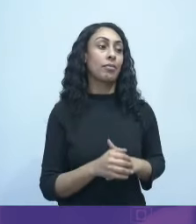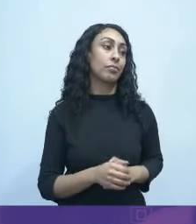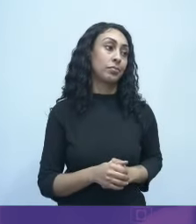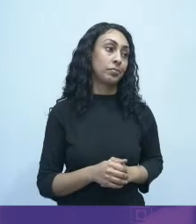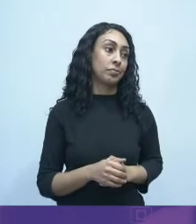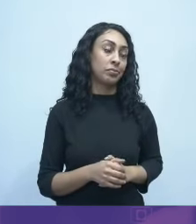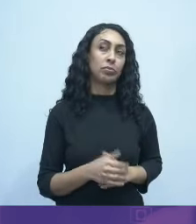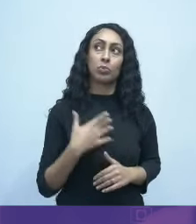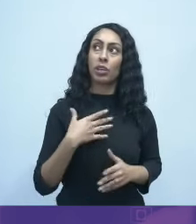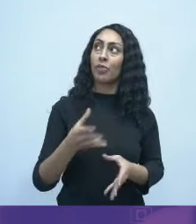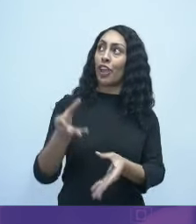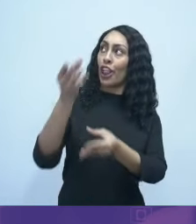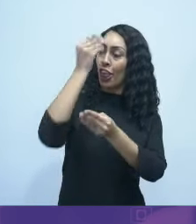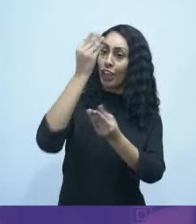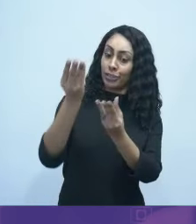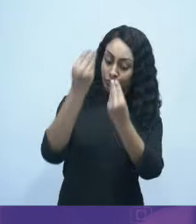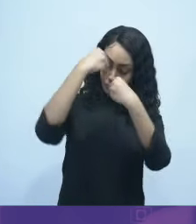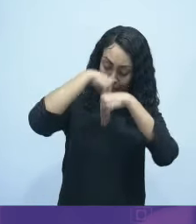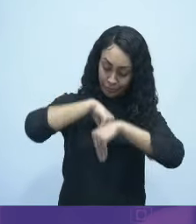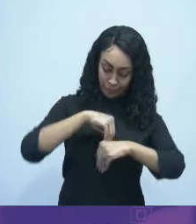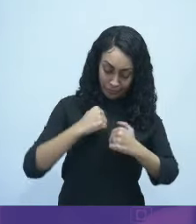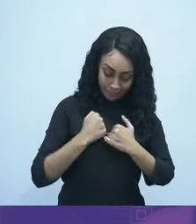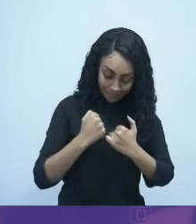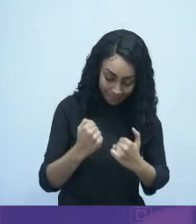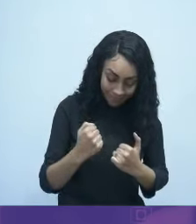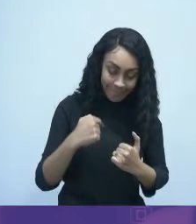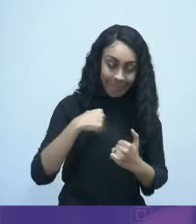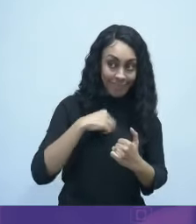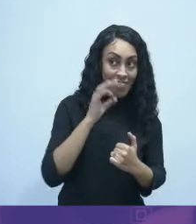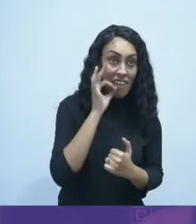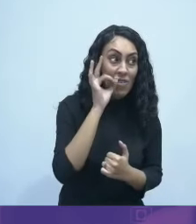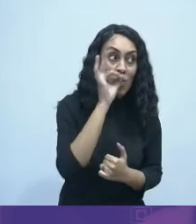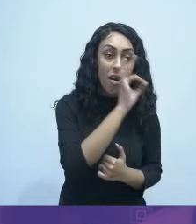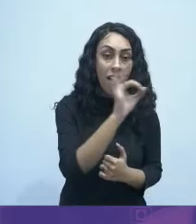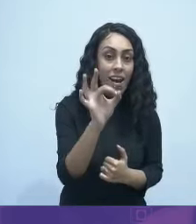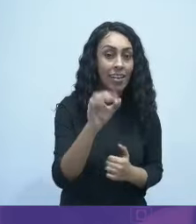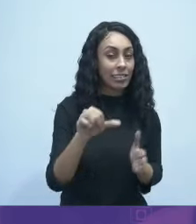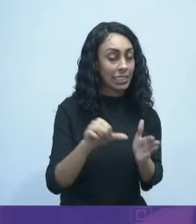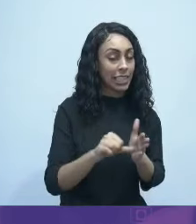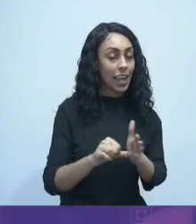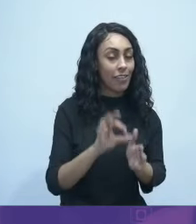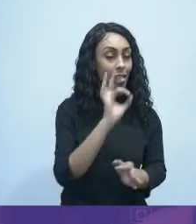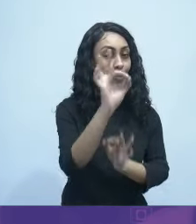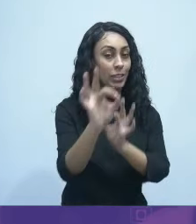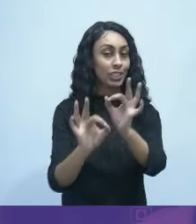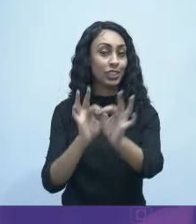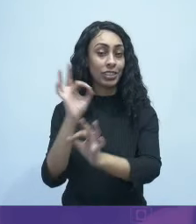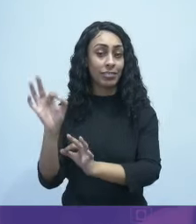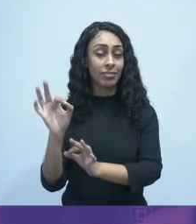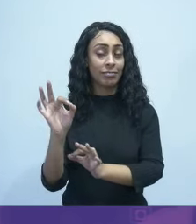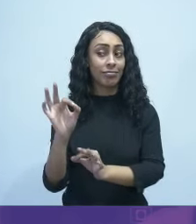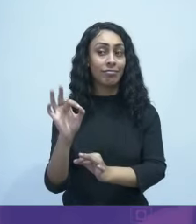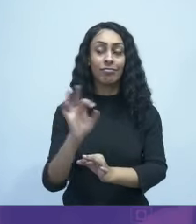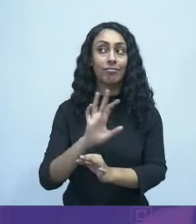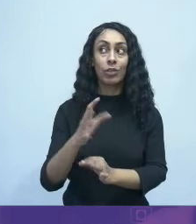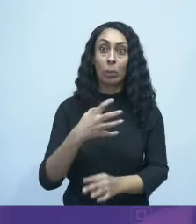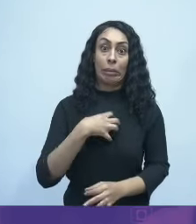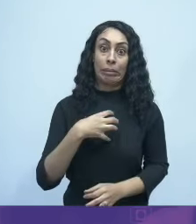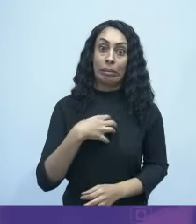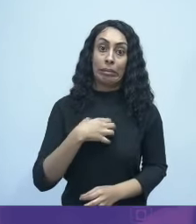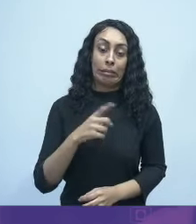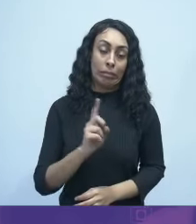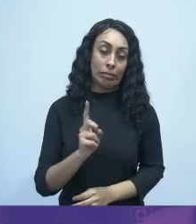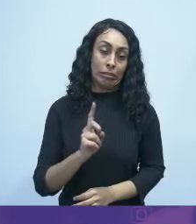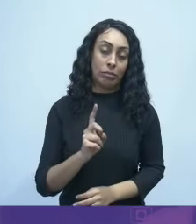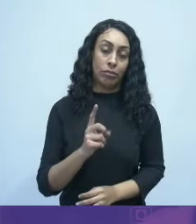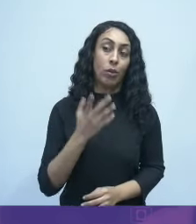embrace that sometimes you have to ask quite difficult questions of yourselves as an organisation, and actually to do that and not be fearful of doing that,